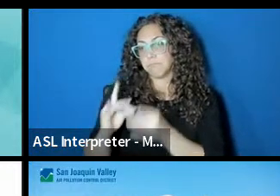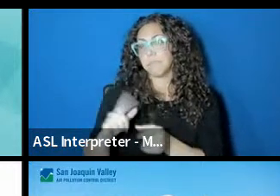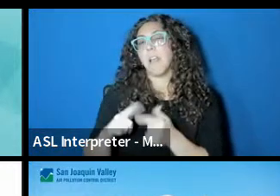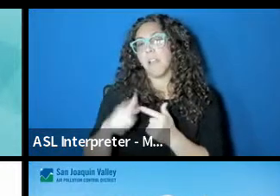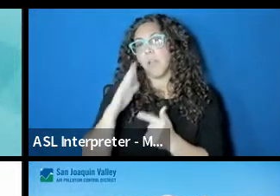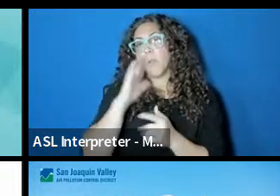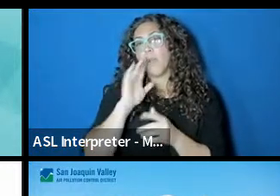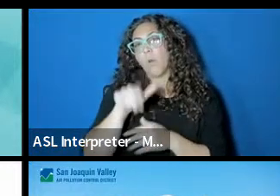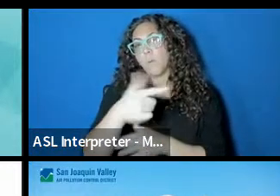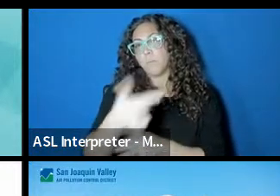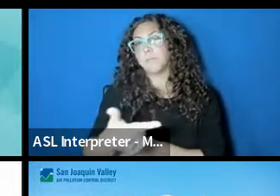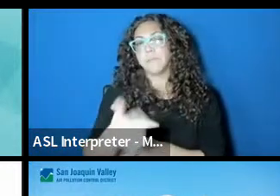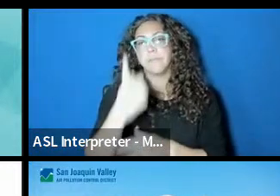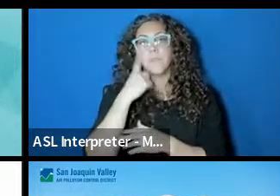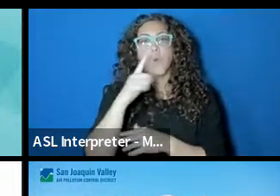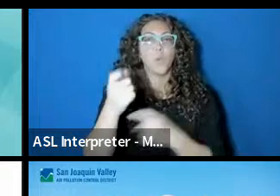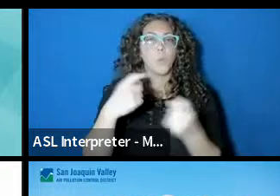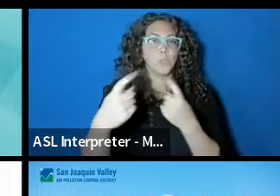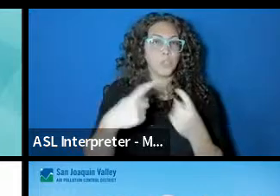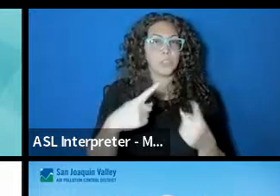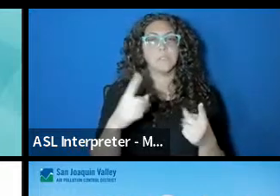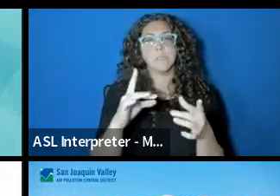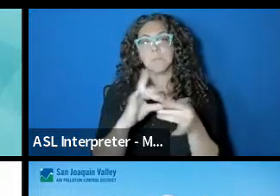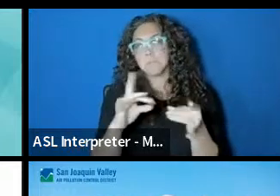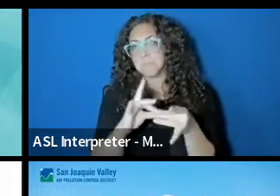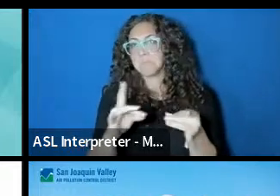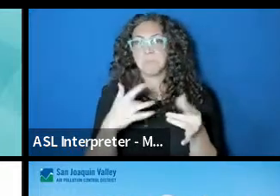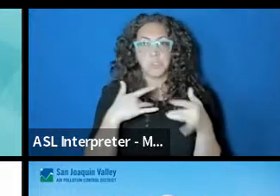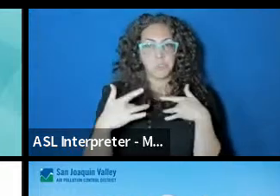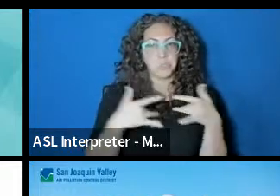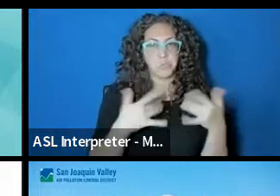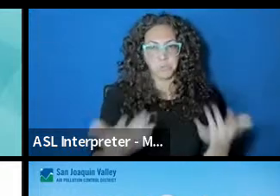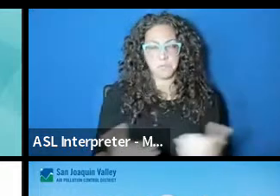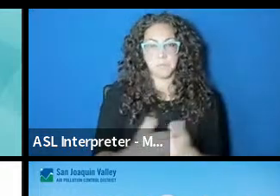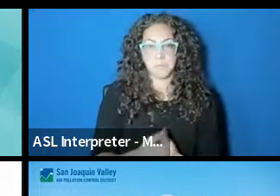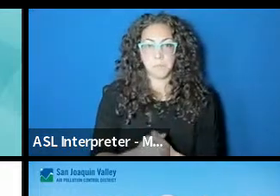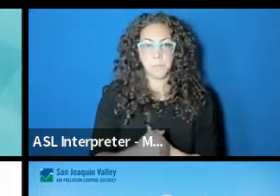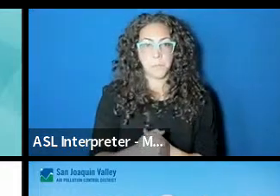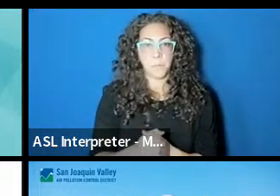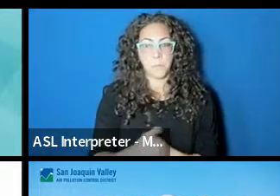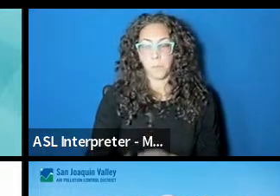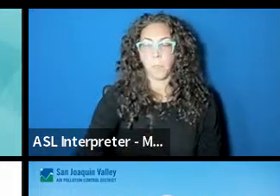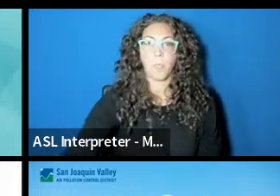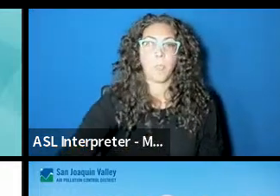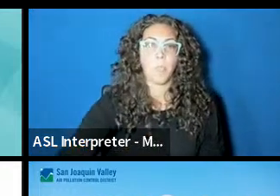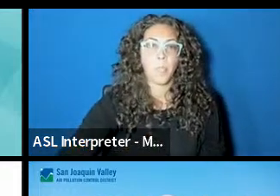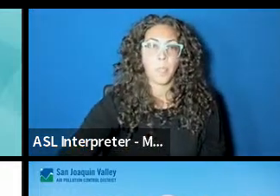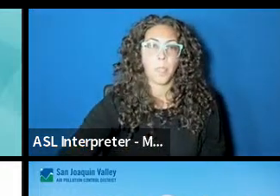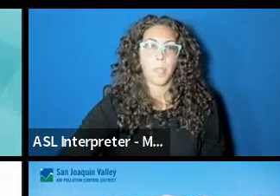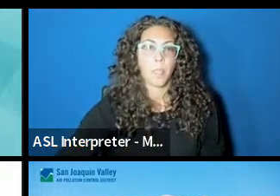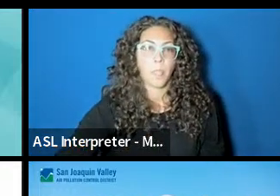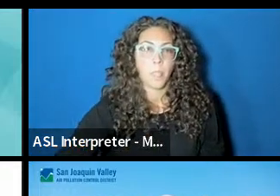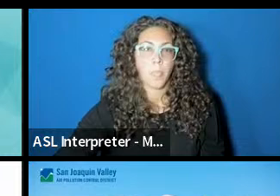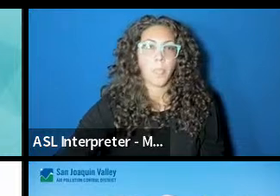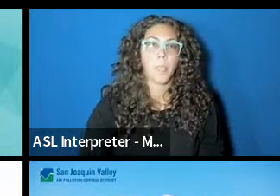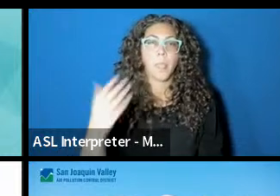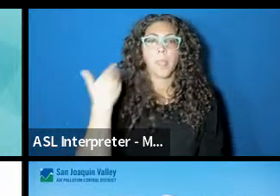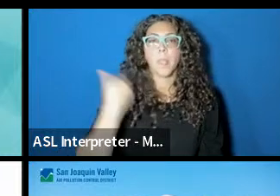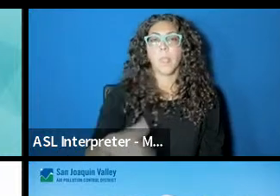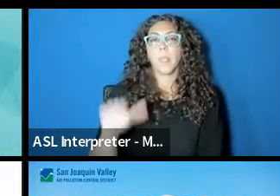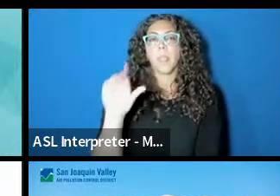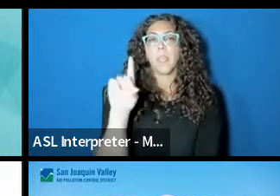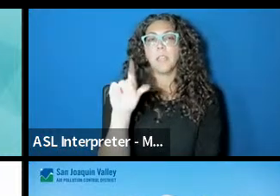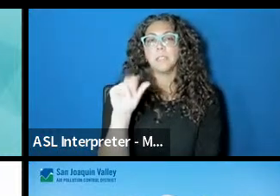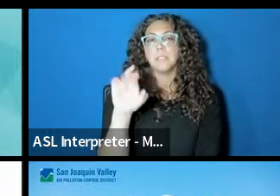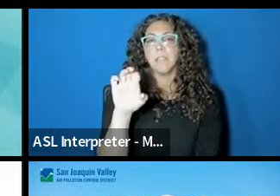questions. So thanks, Dave. Thank you. Stephanie, maybe somebody can on your team pull up the presentation for me. That'd